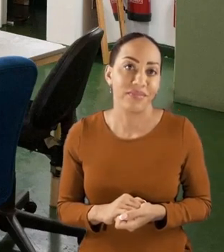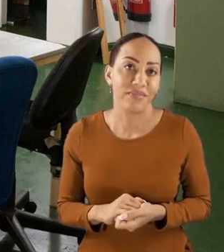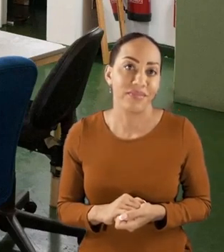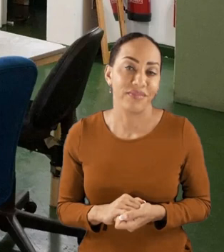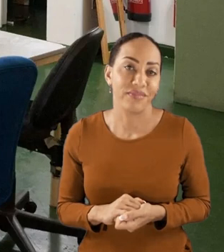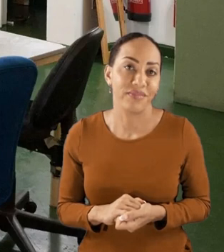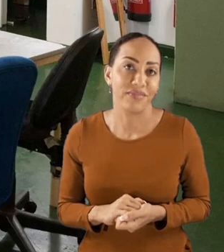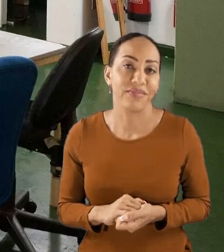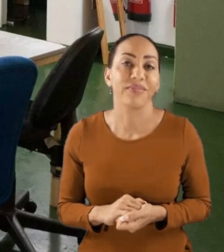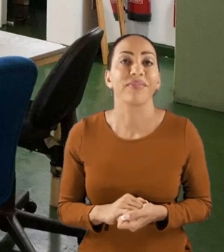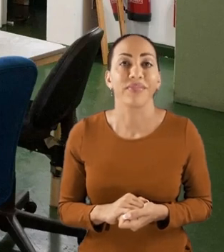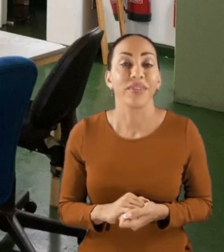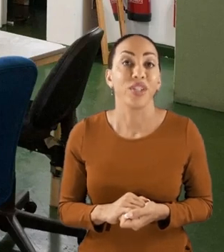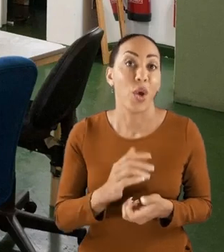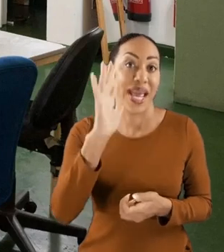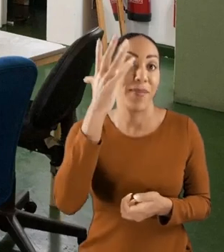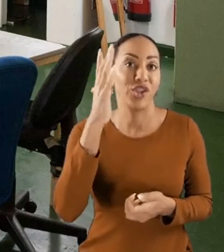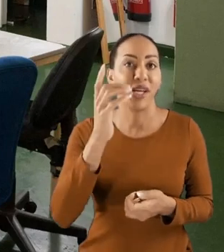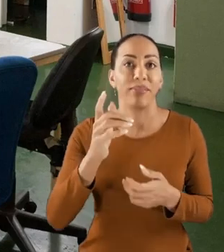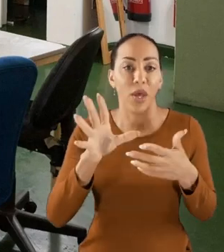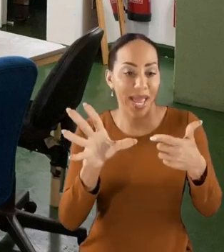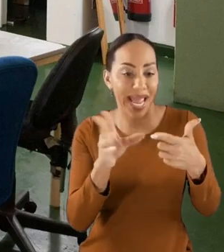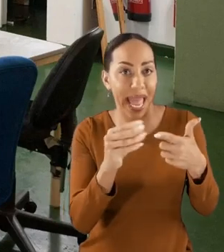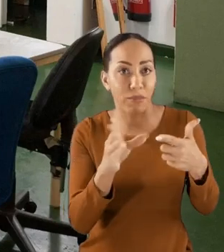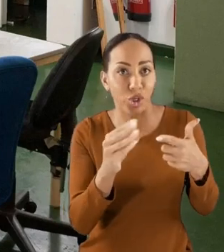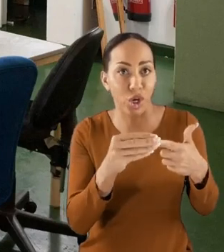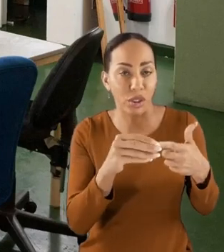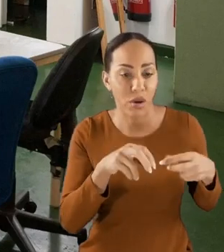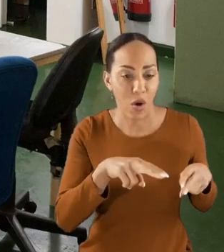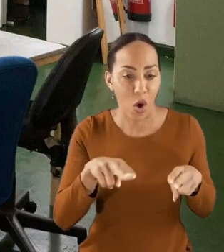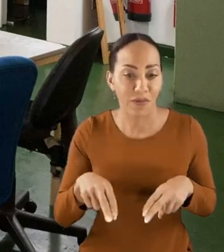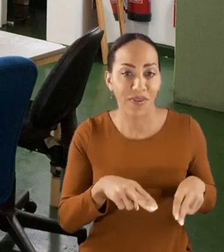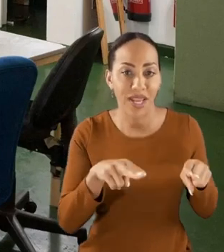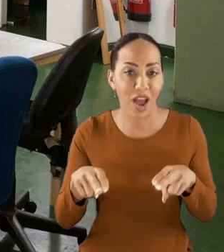to capture images and present them on video. We're